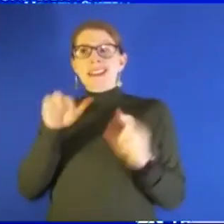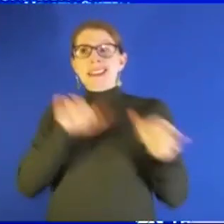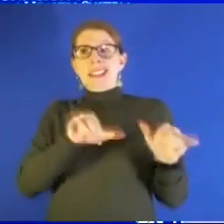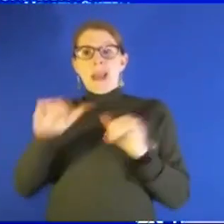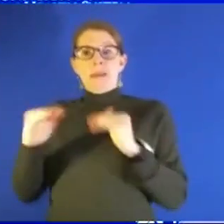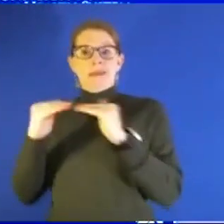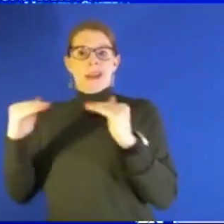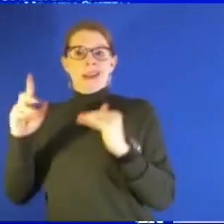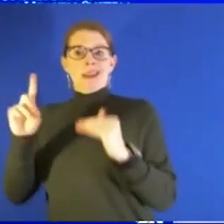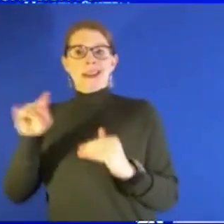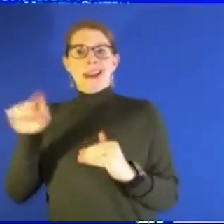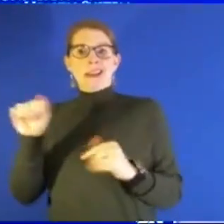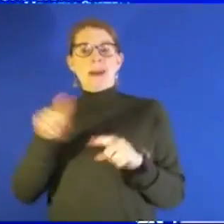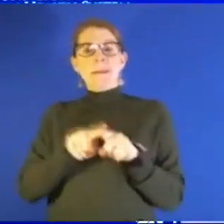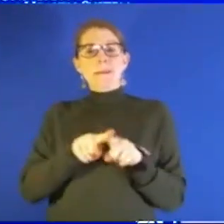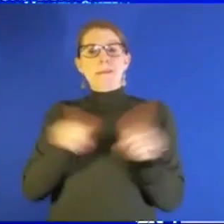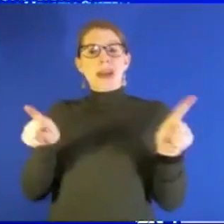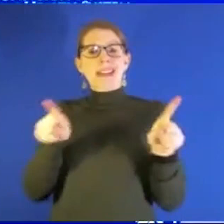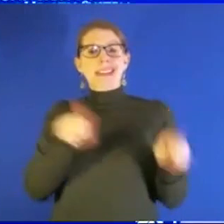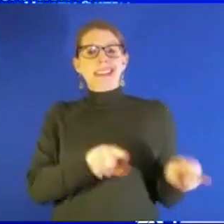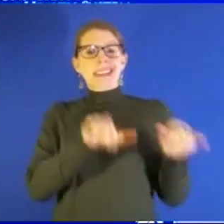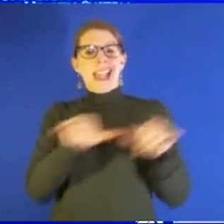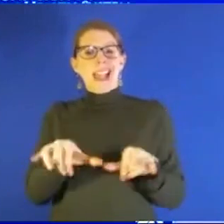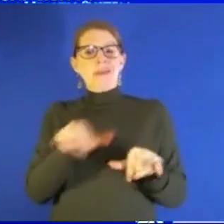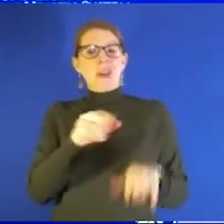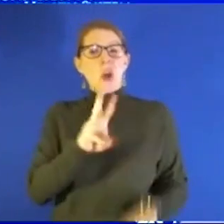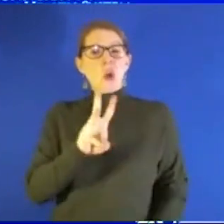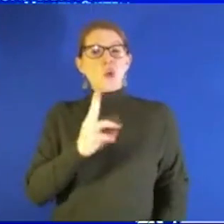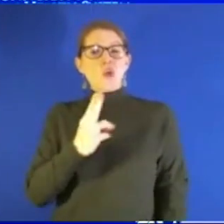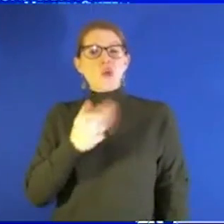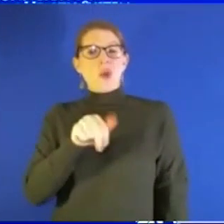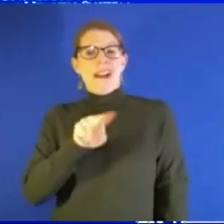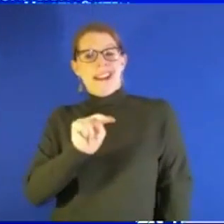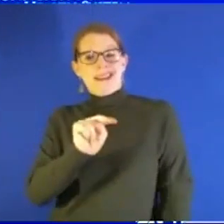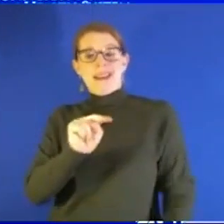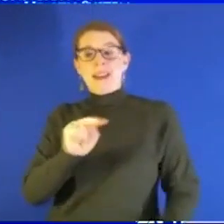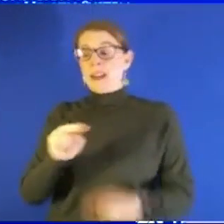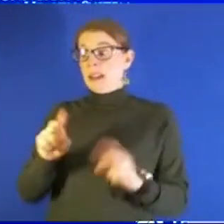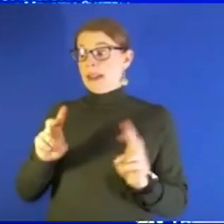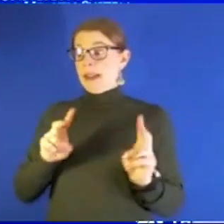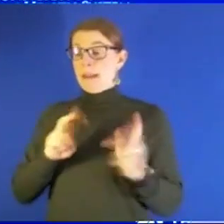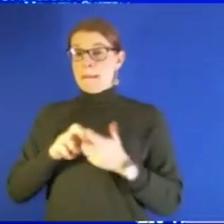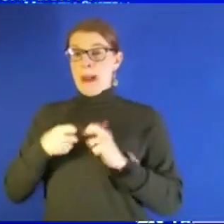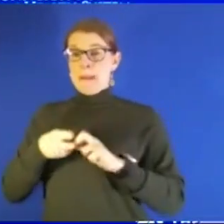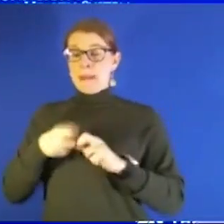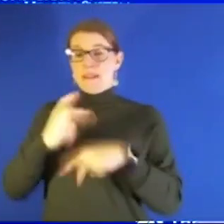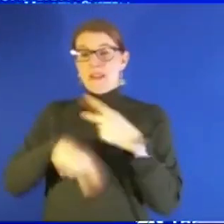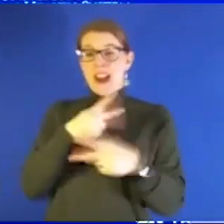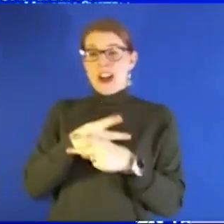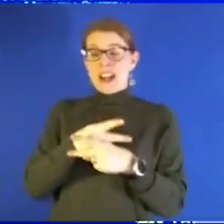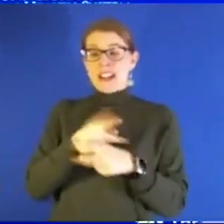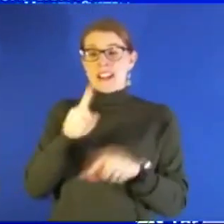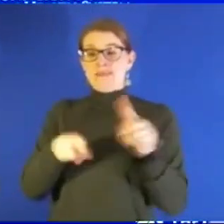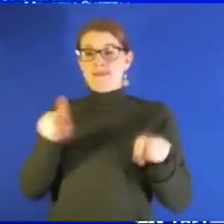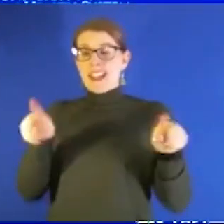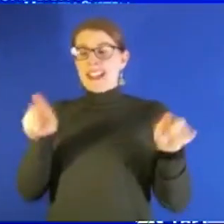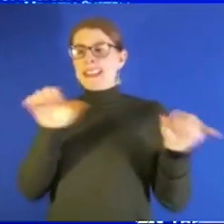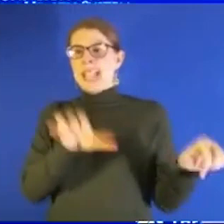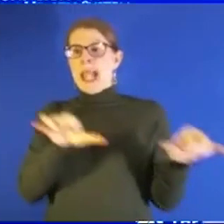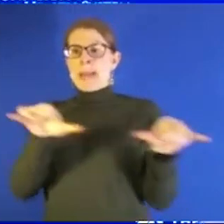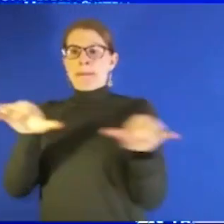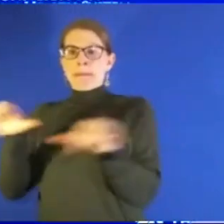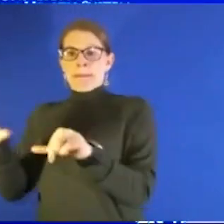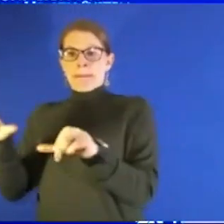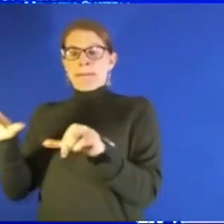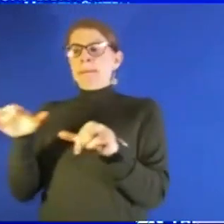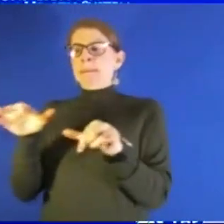as Wuhan. So I think the main issue here is that these viruses, these variants, are really all the same. They cause the same spectrum of